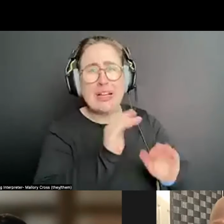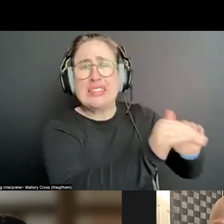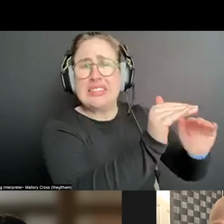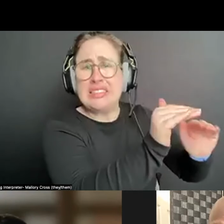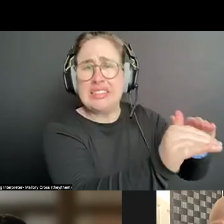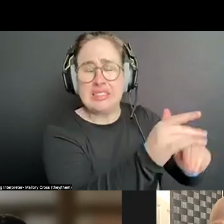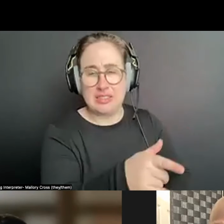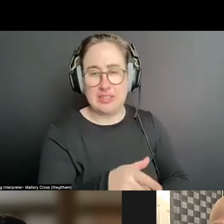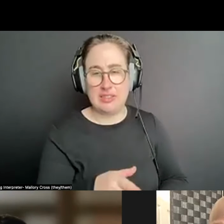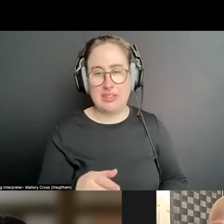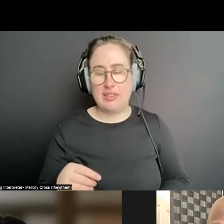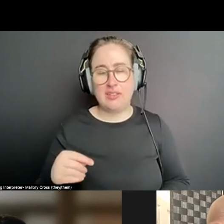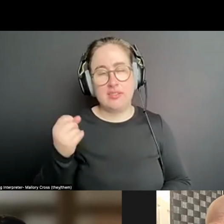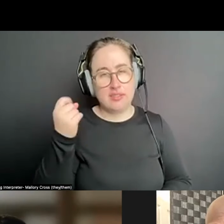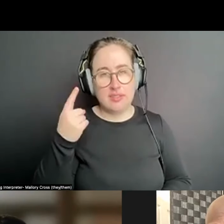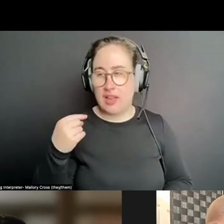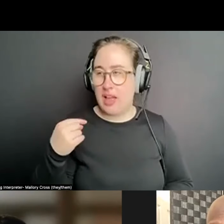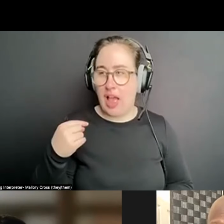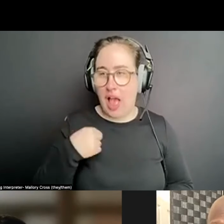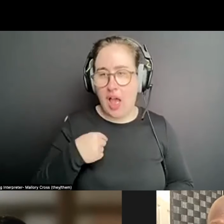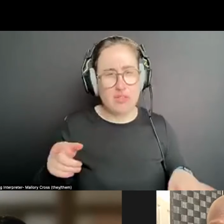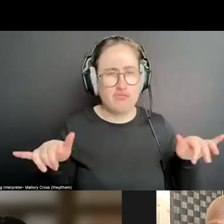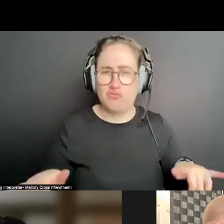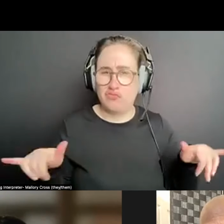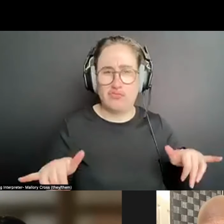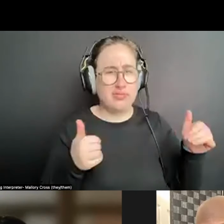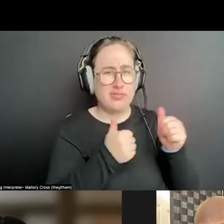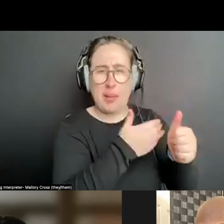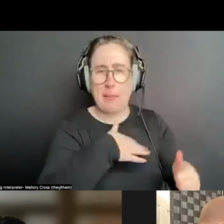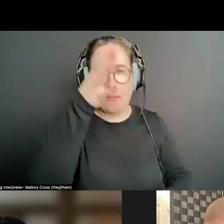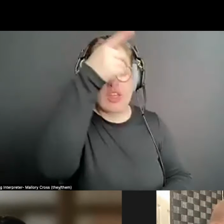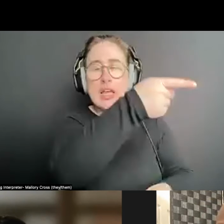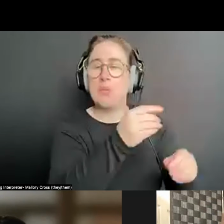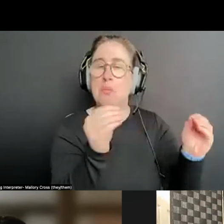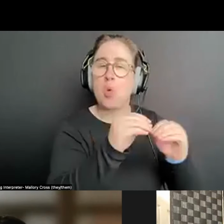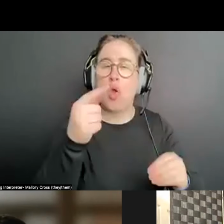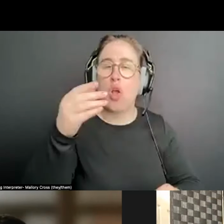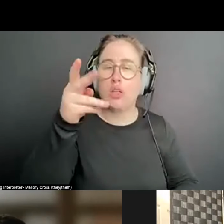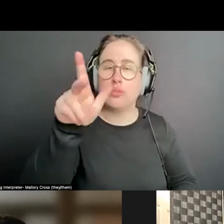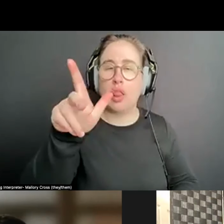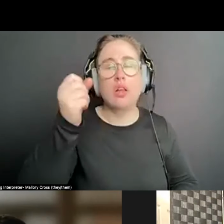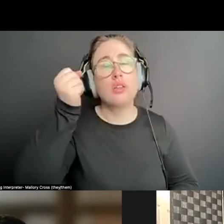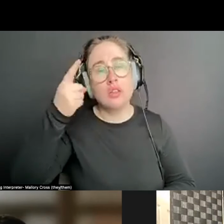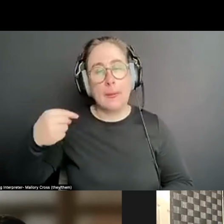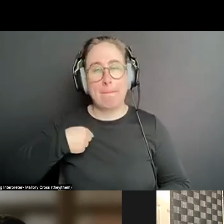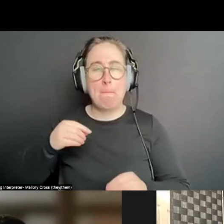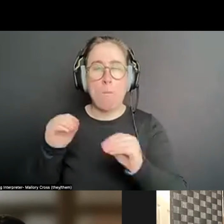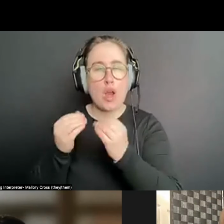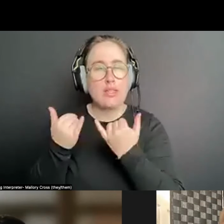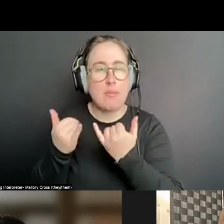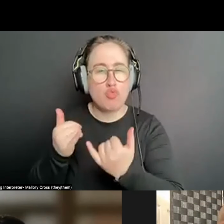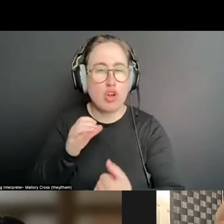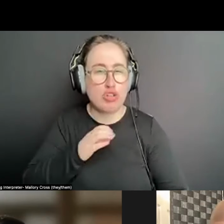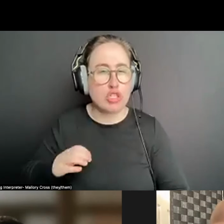the old block, except on the video side. He did more gospel. I did more contemporary Christian music. I was